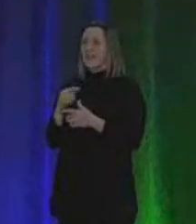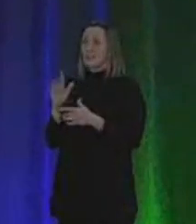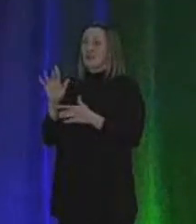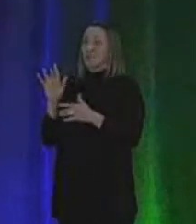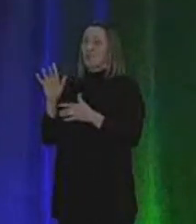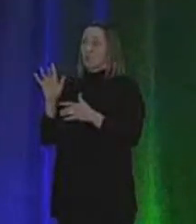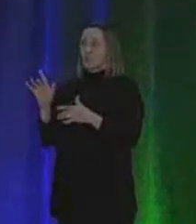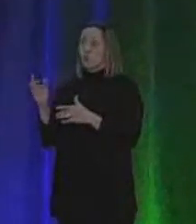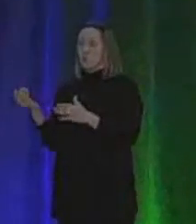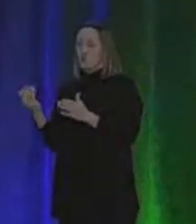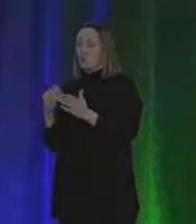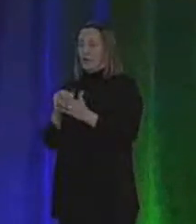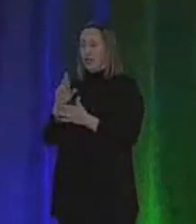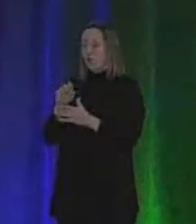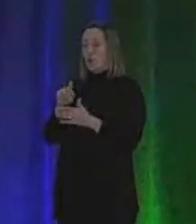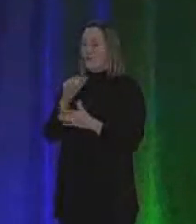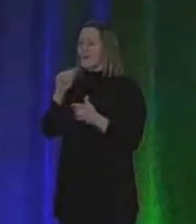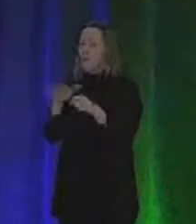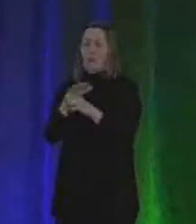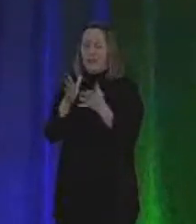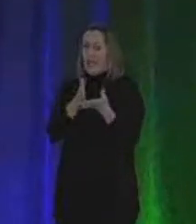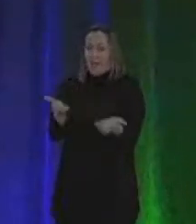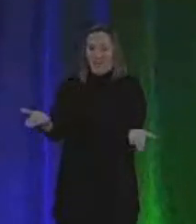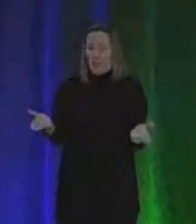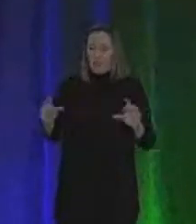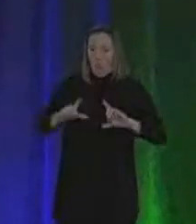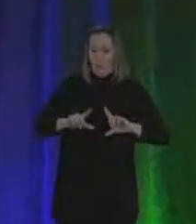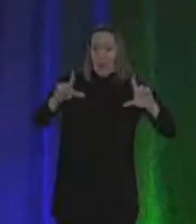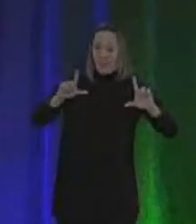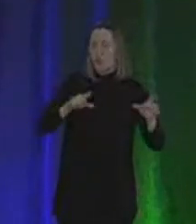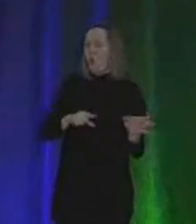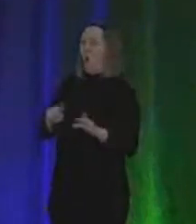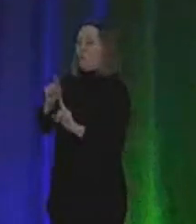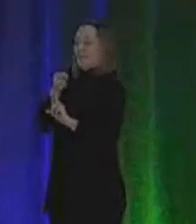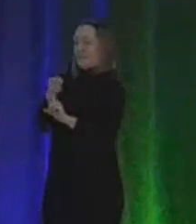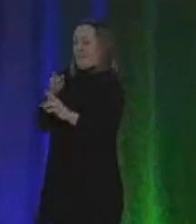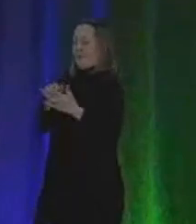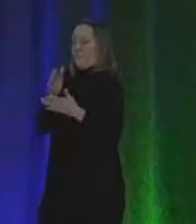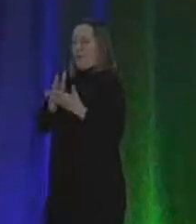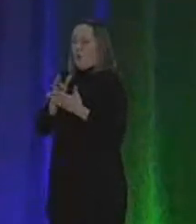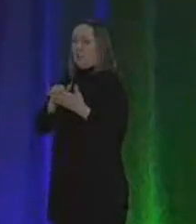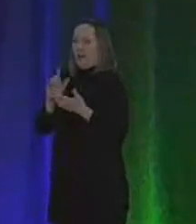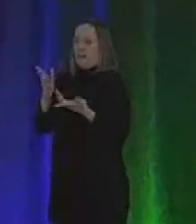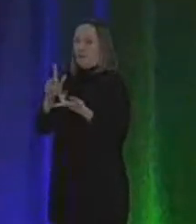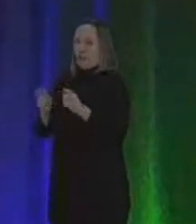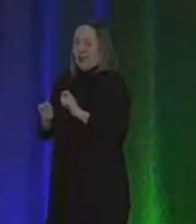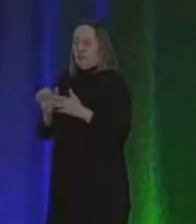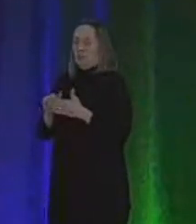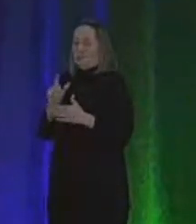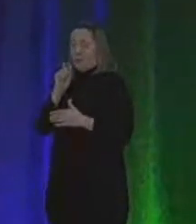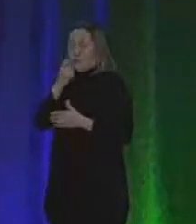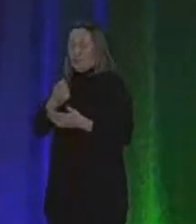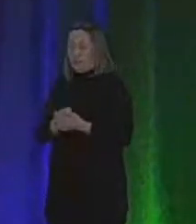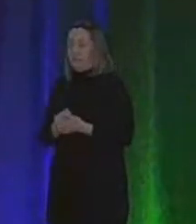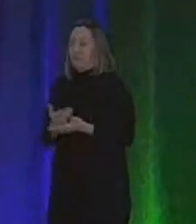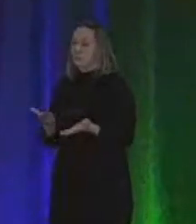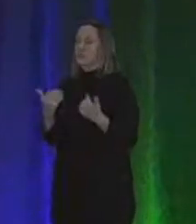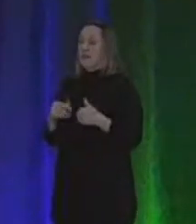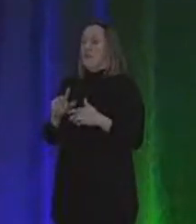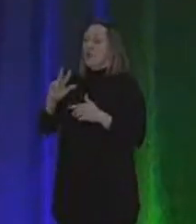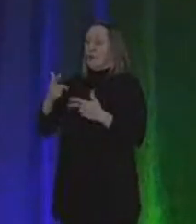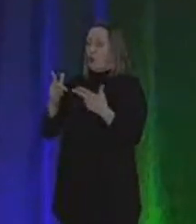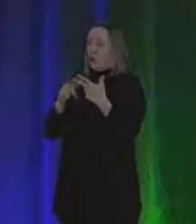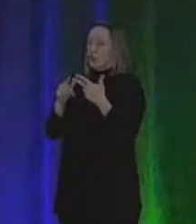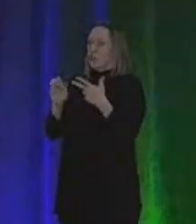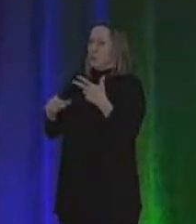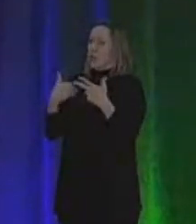So we're not re-rendering the whole subtree. We're not re-rendering the whole page. We're only re-rendering the parts that have changed, which is pretty cool. And then third, you